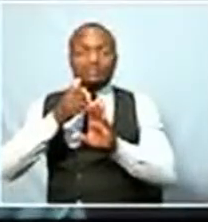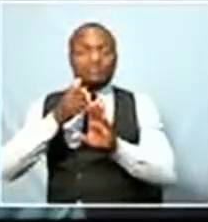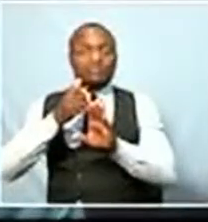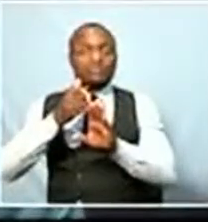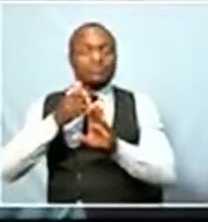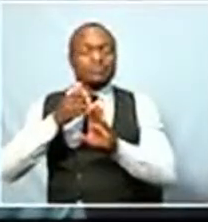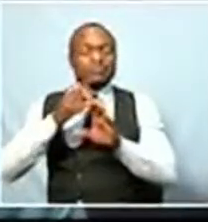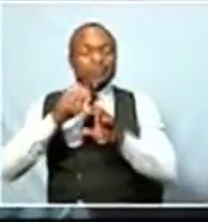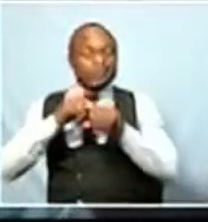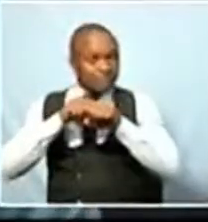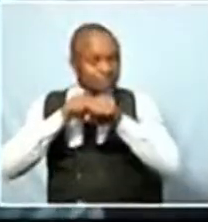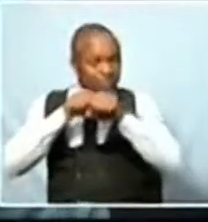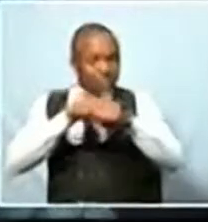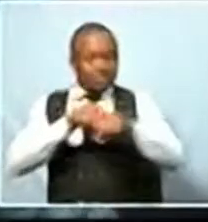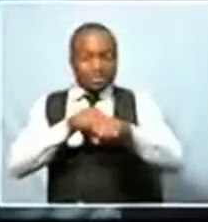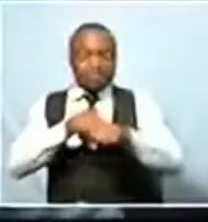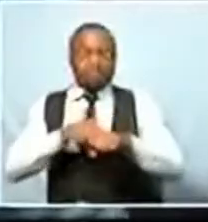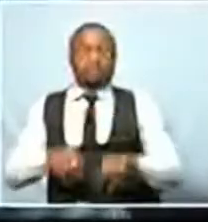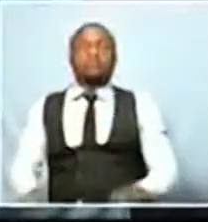reliable transport.